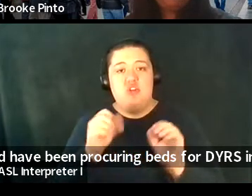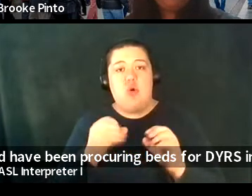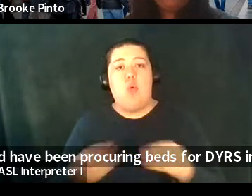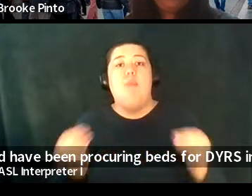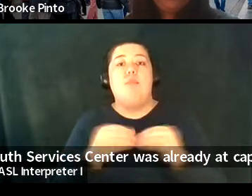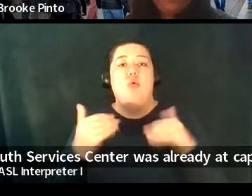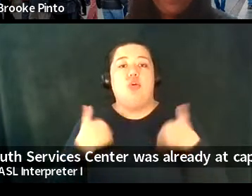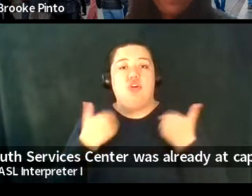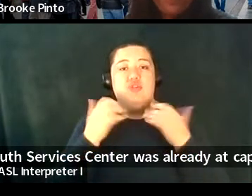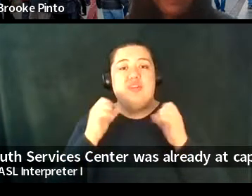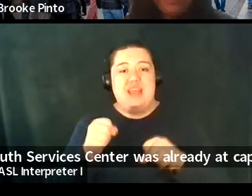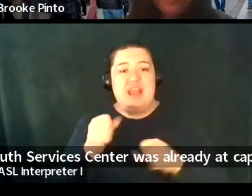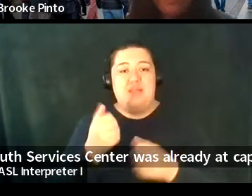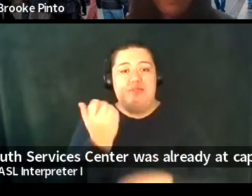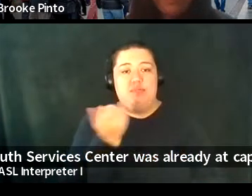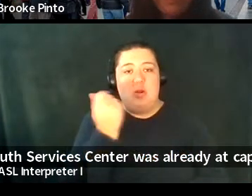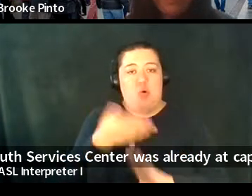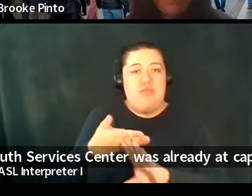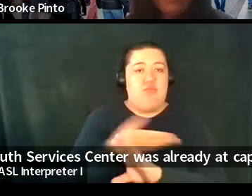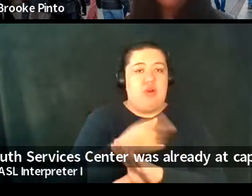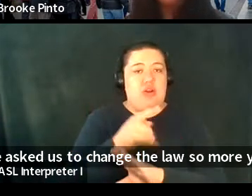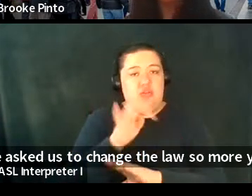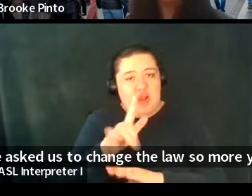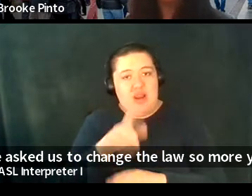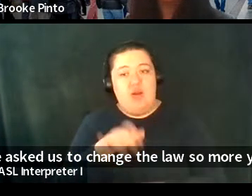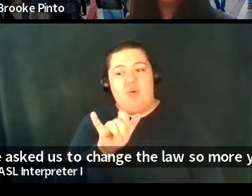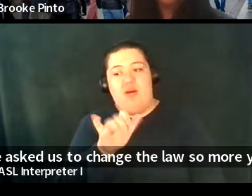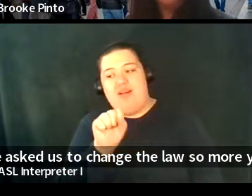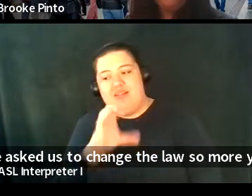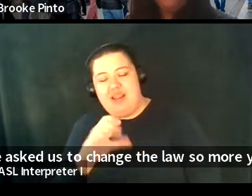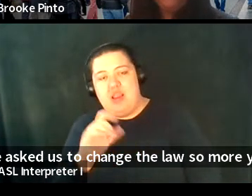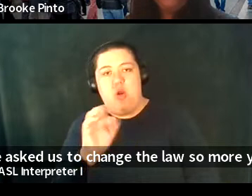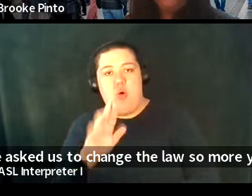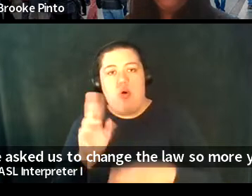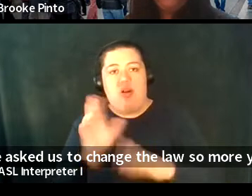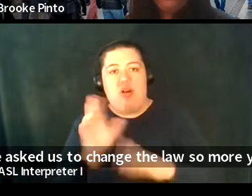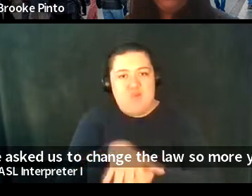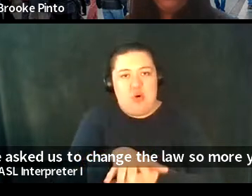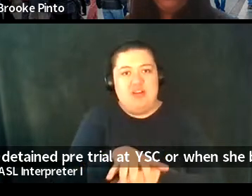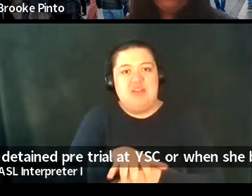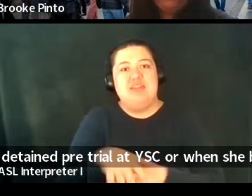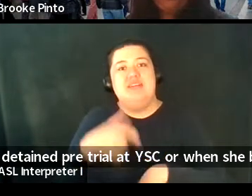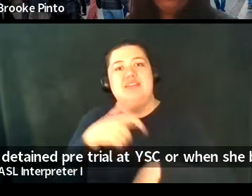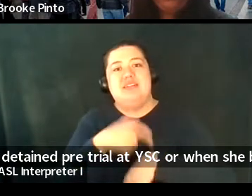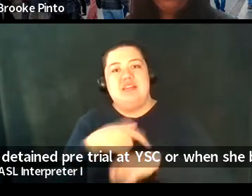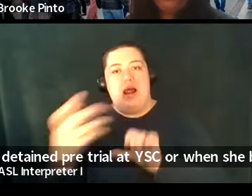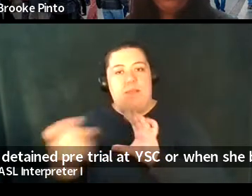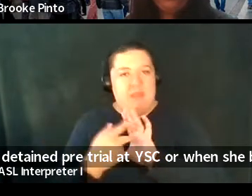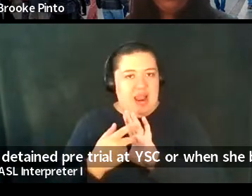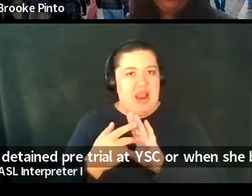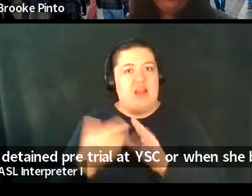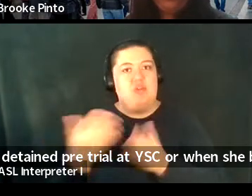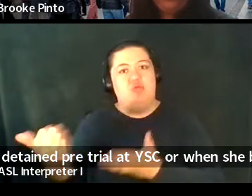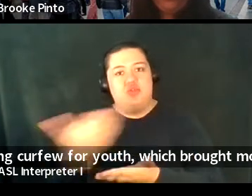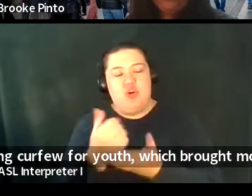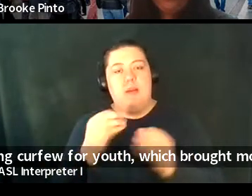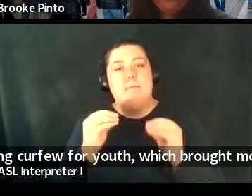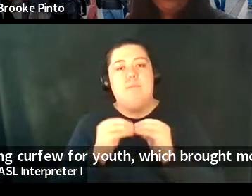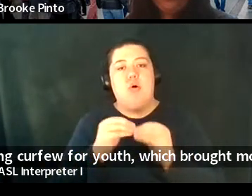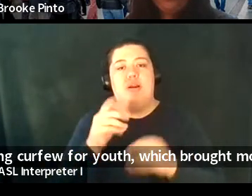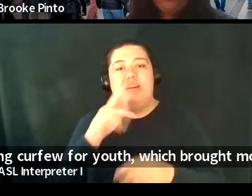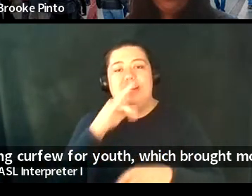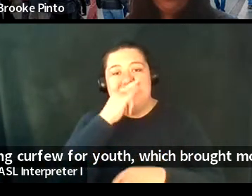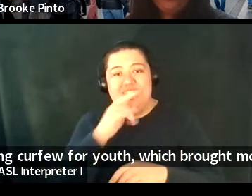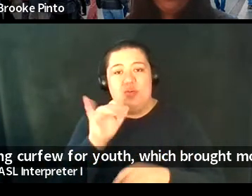detained pre-trial at YSC, or when she began enforcing curfew for youth, which brought more kids to YSC. She didn't do